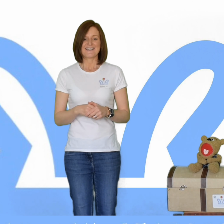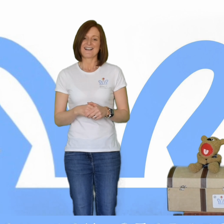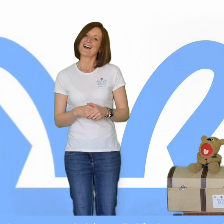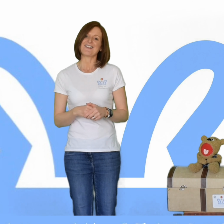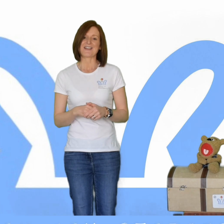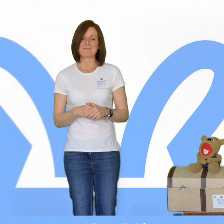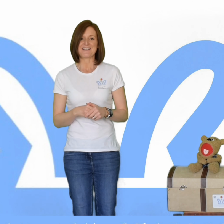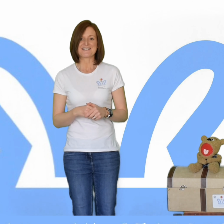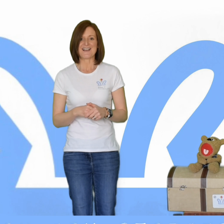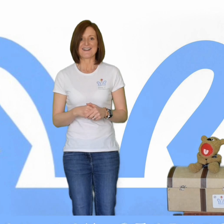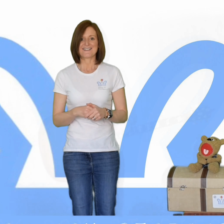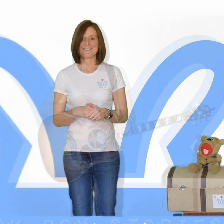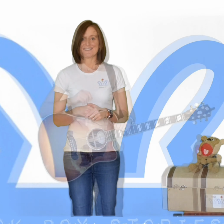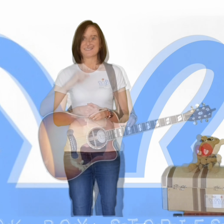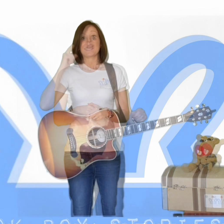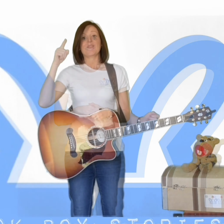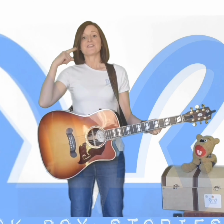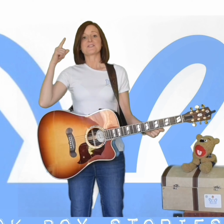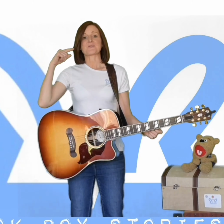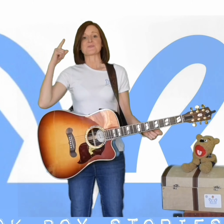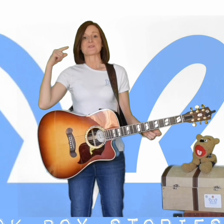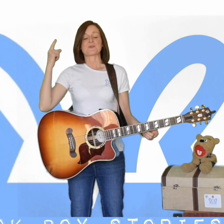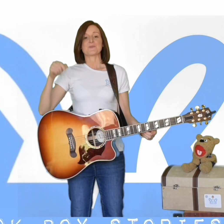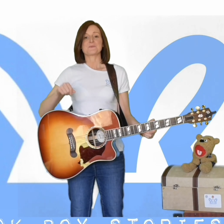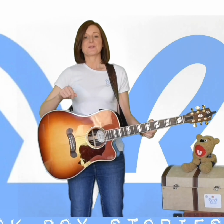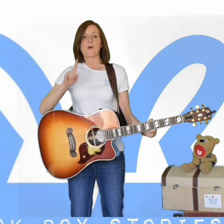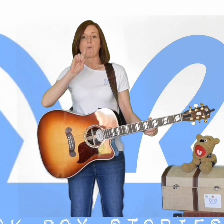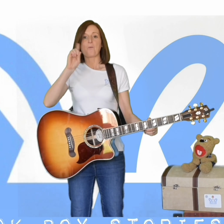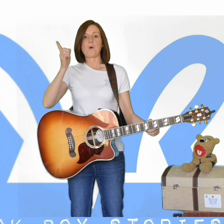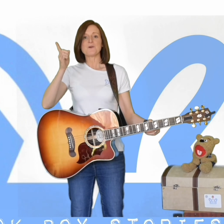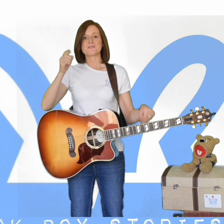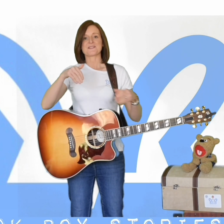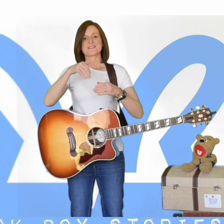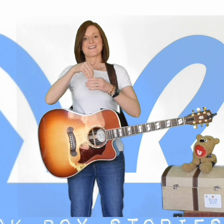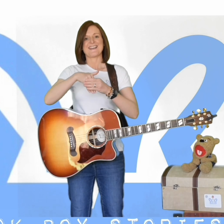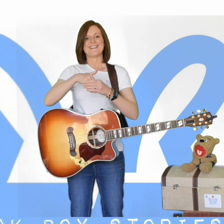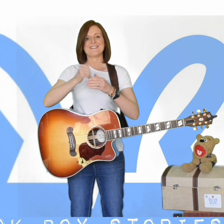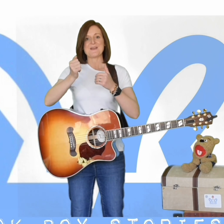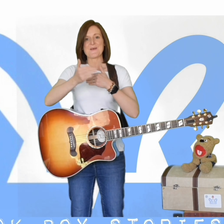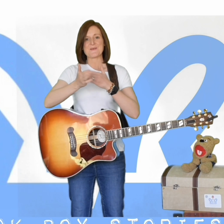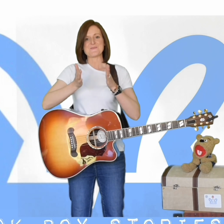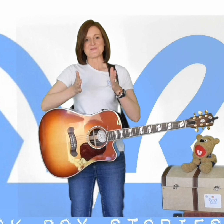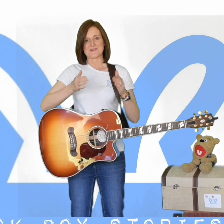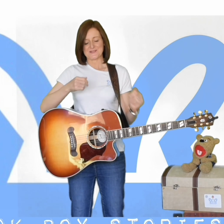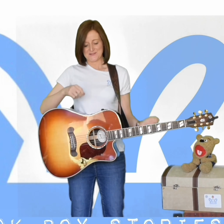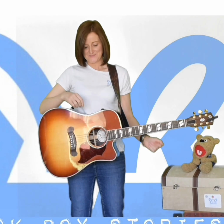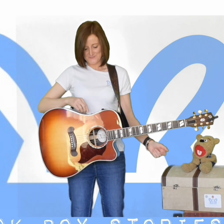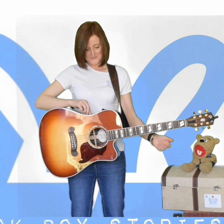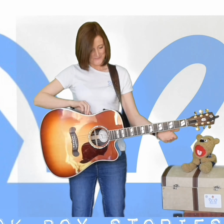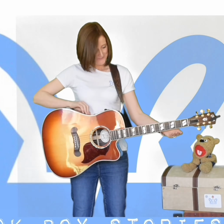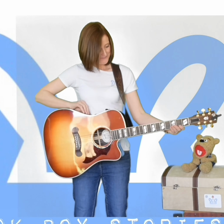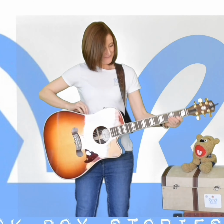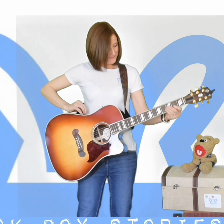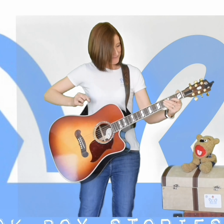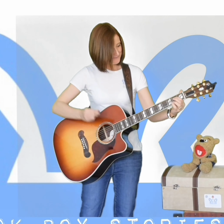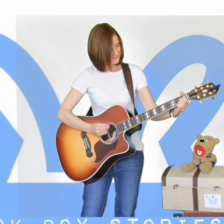Okay, I'll get my guitar. This song's called What's in the Box?